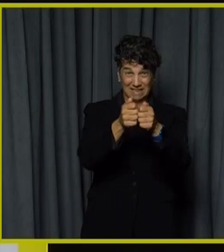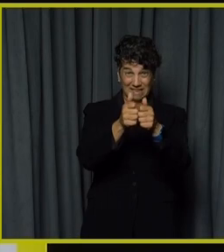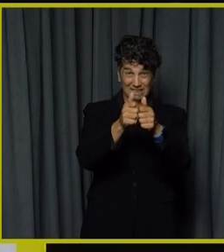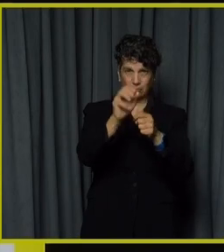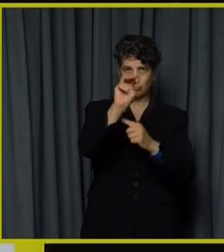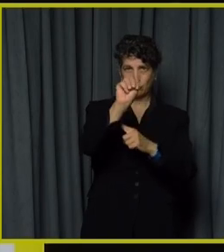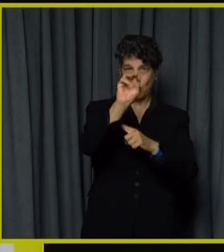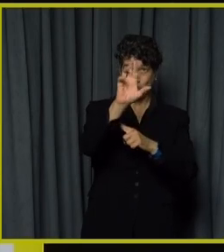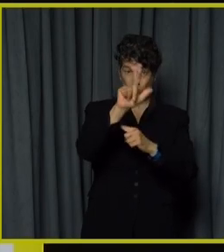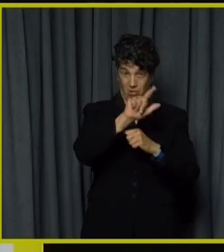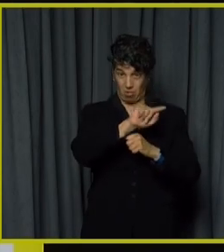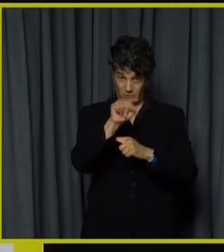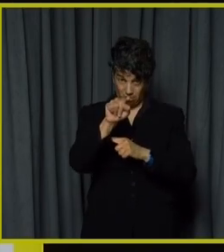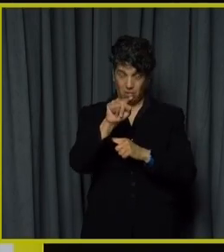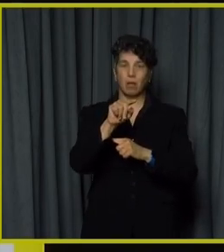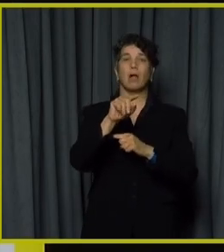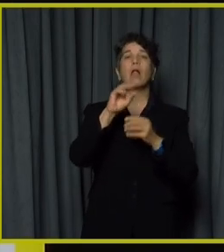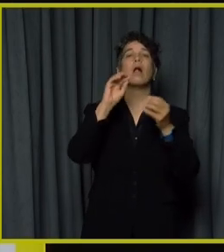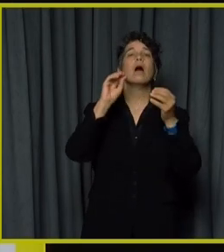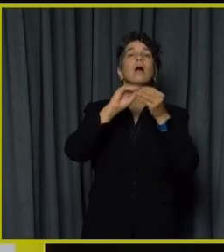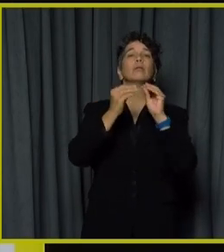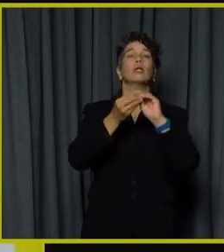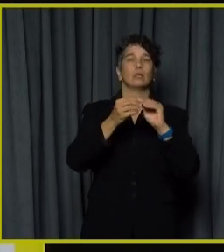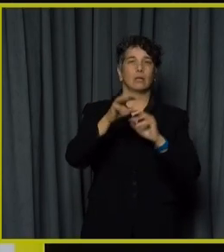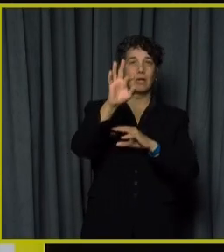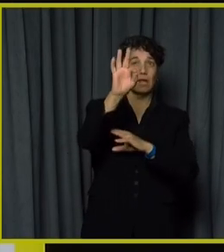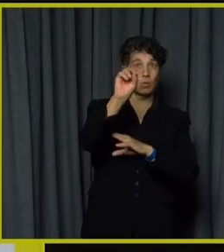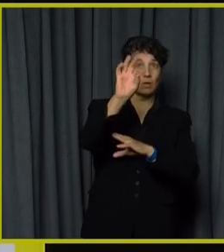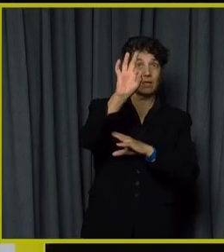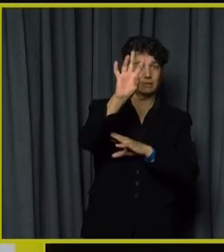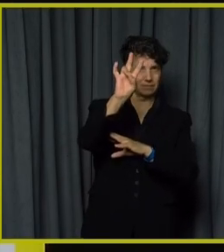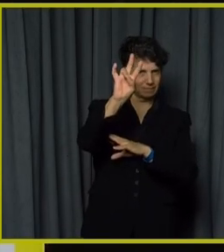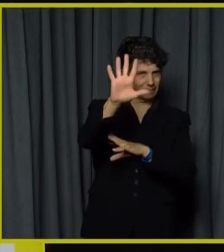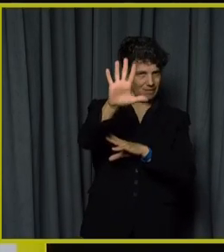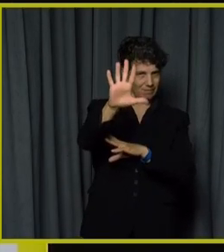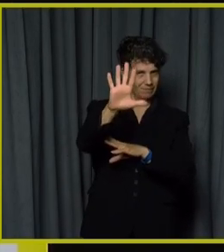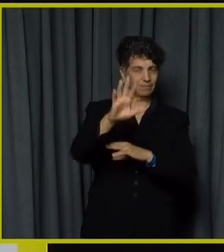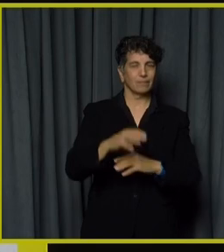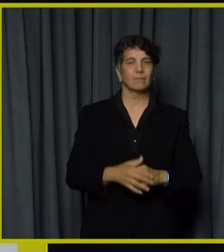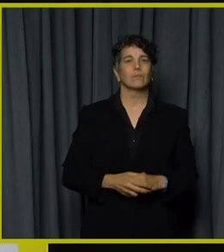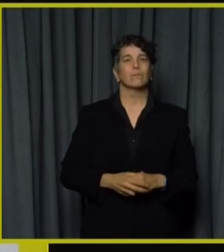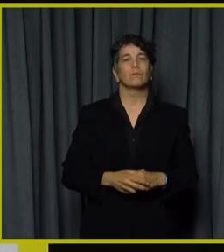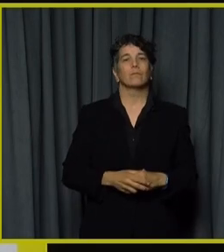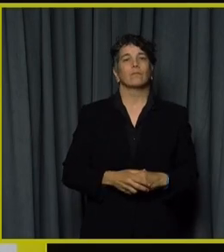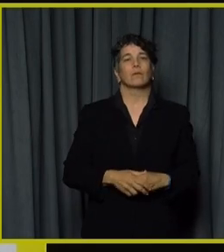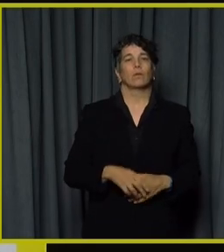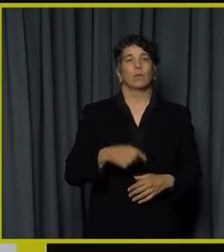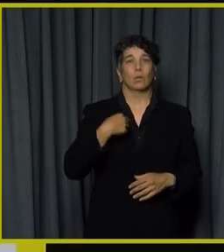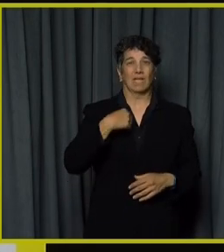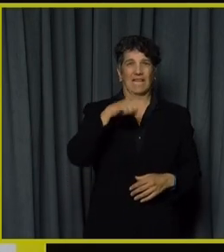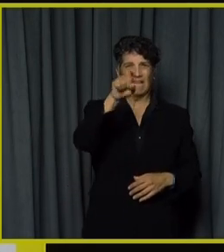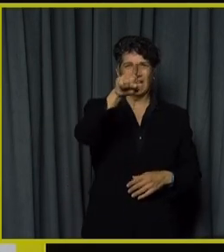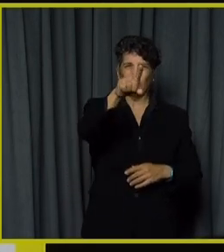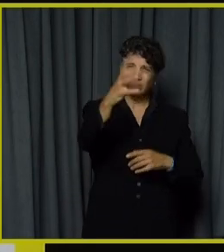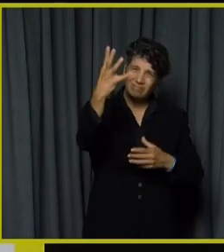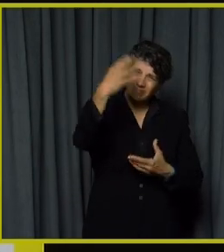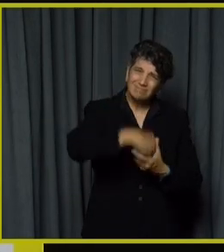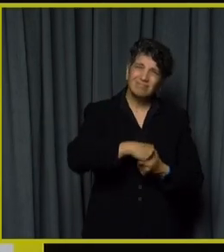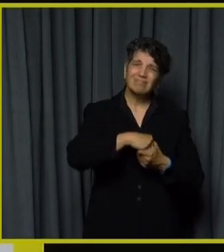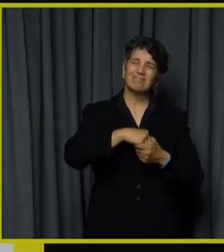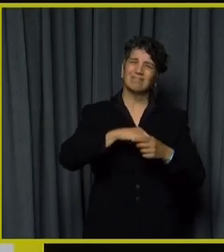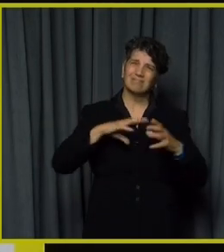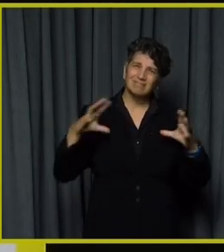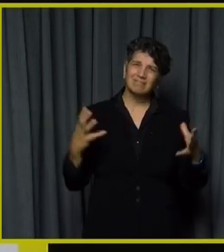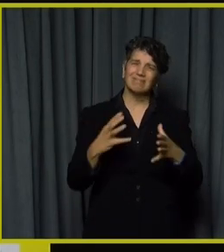90975. You are needed in this mighty, holy uprising.